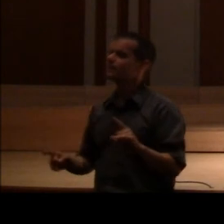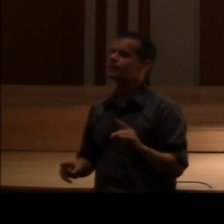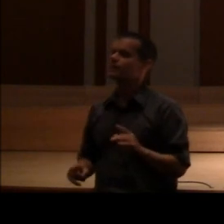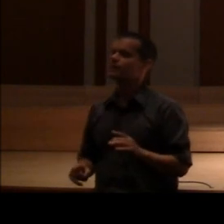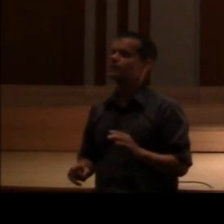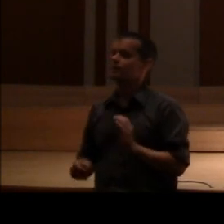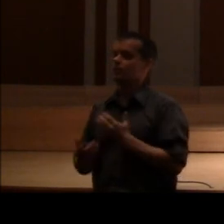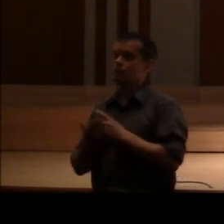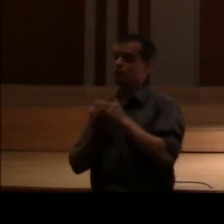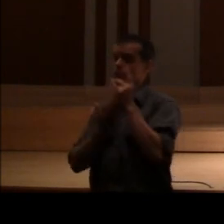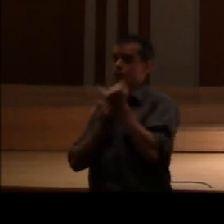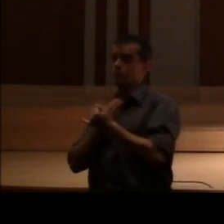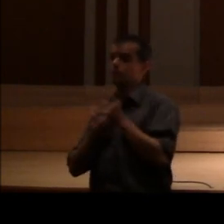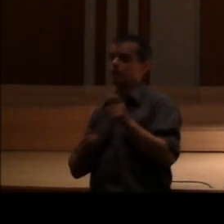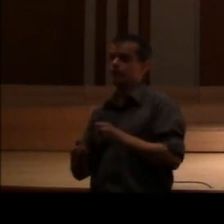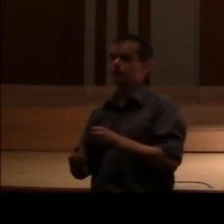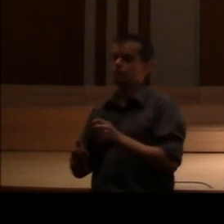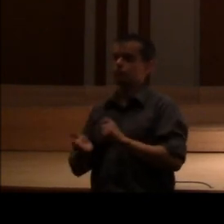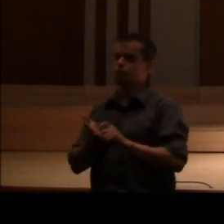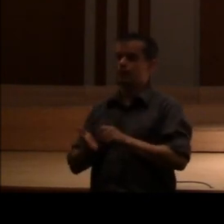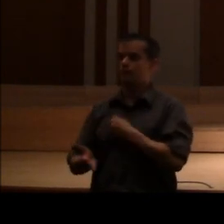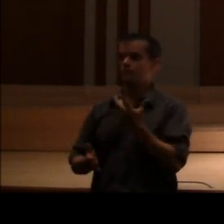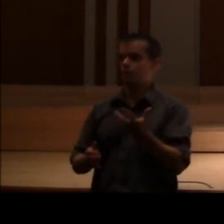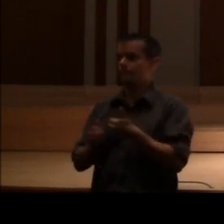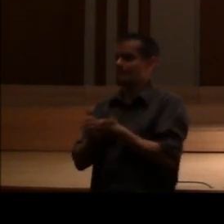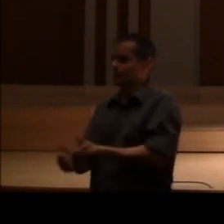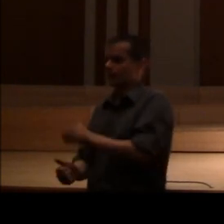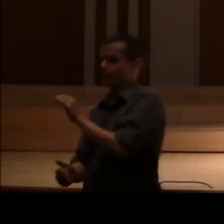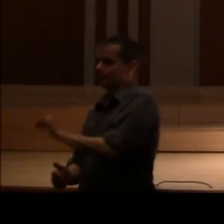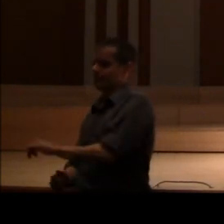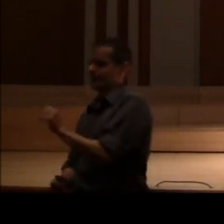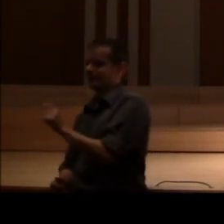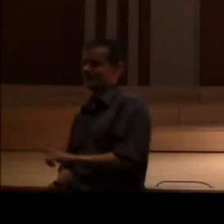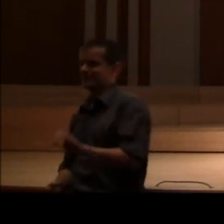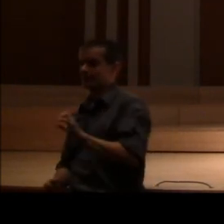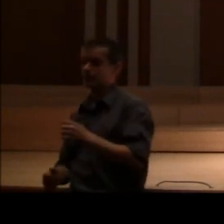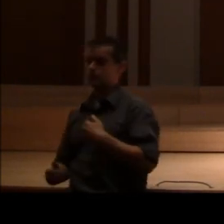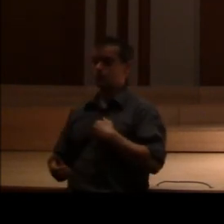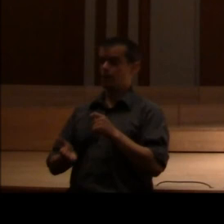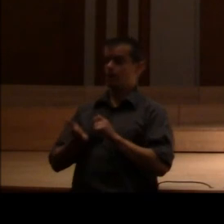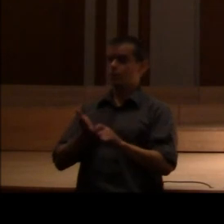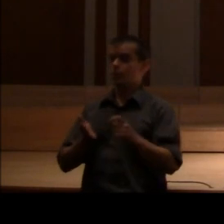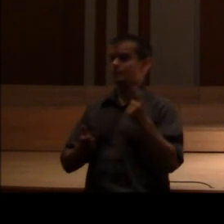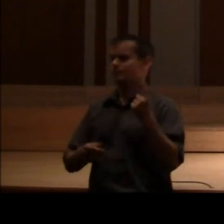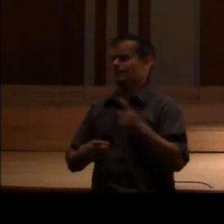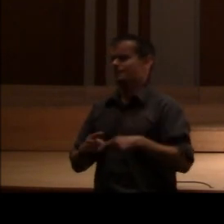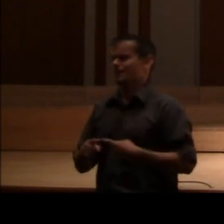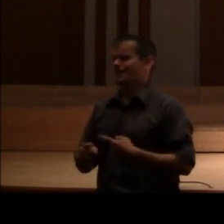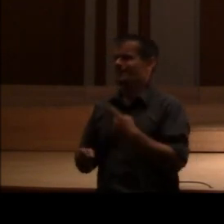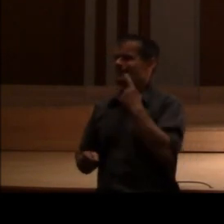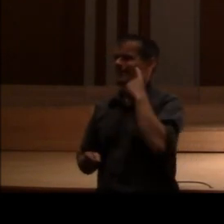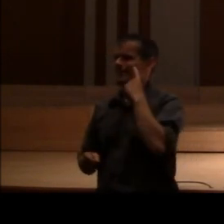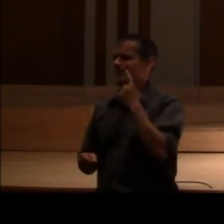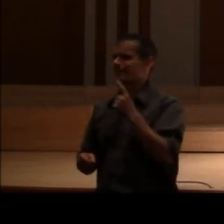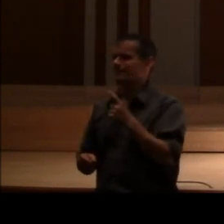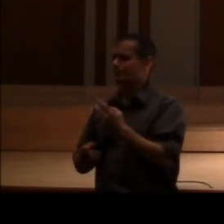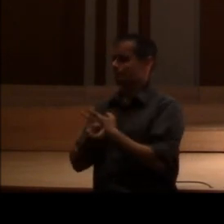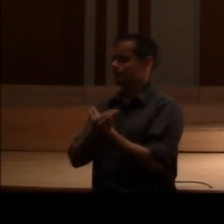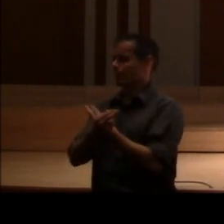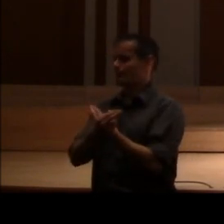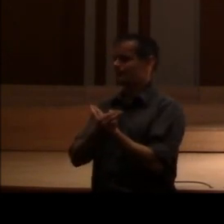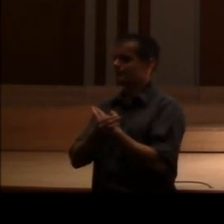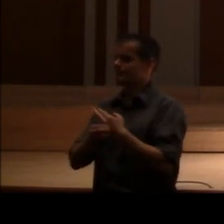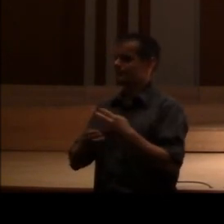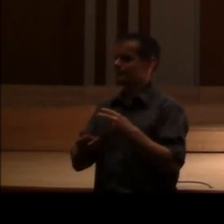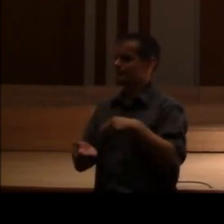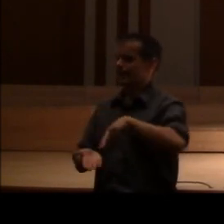our project was to write a poem in the style of Wallace Stevens. So I wrote something about, I think it was rabbits dancing